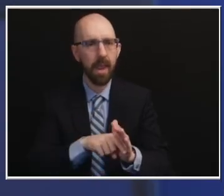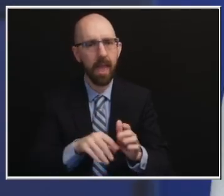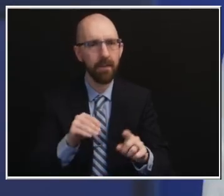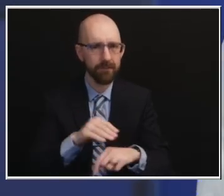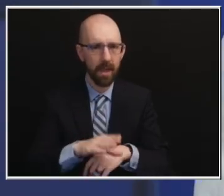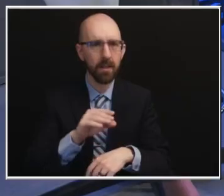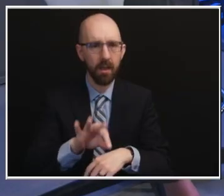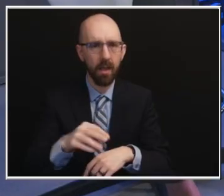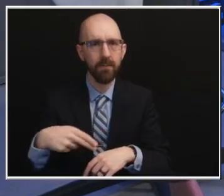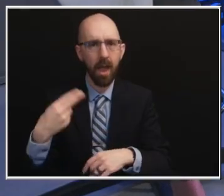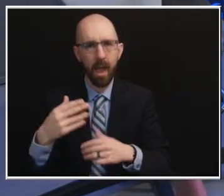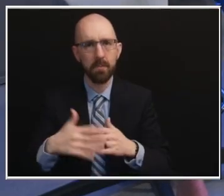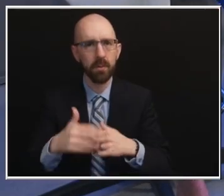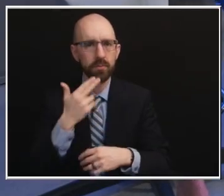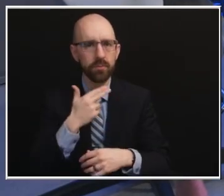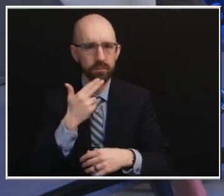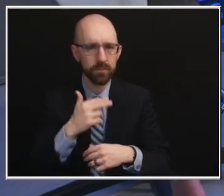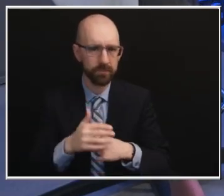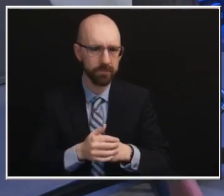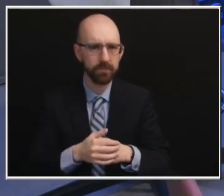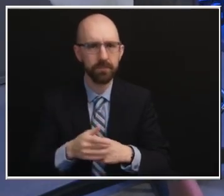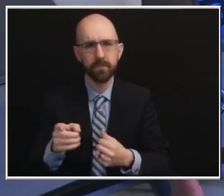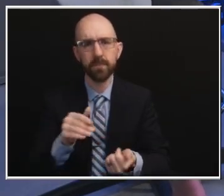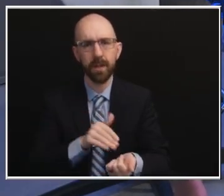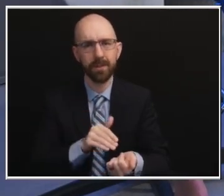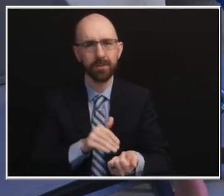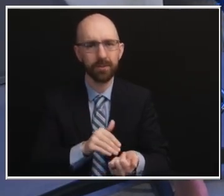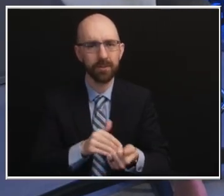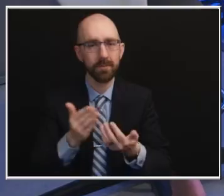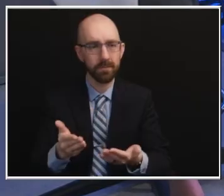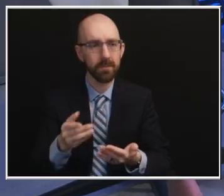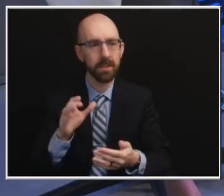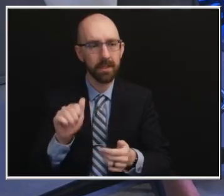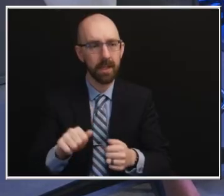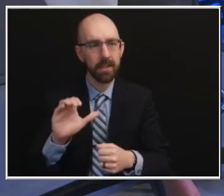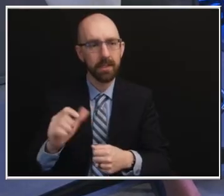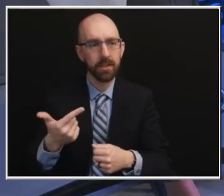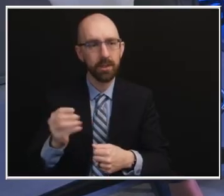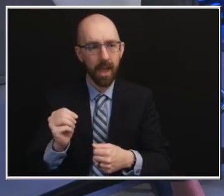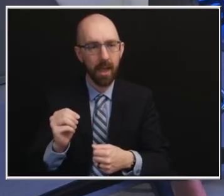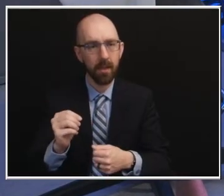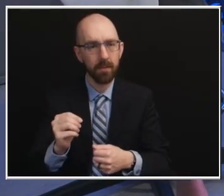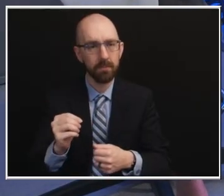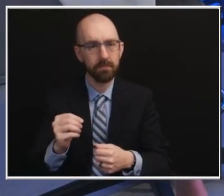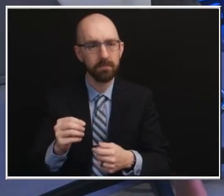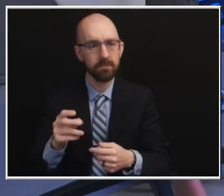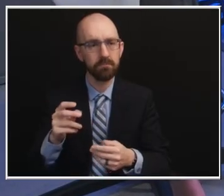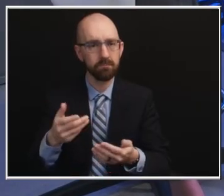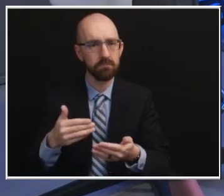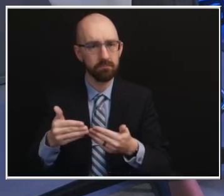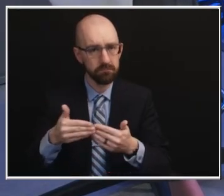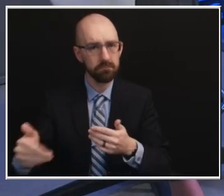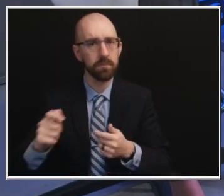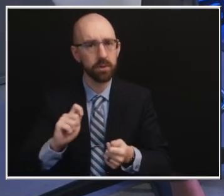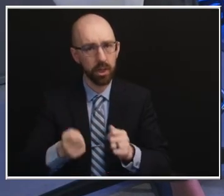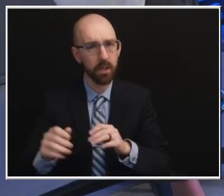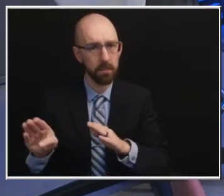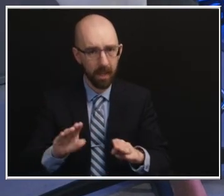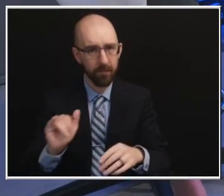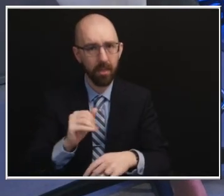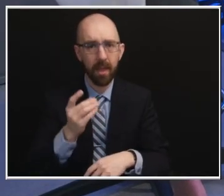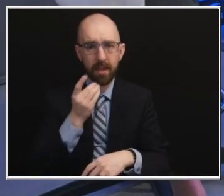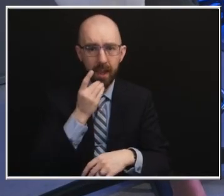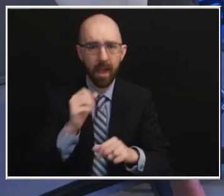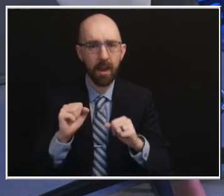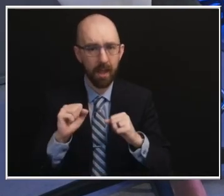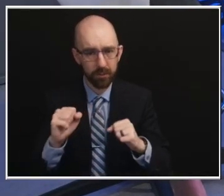sugars. So Dr. Grdinovac, can CGMs meaningfully change behavior like diet, exercise, or sleep, or